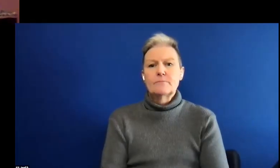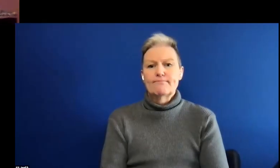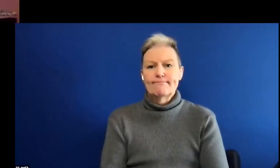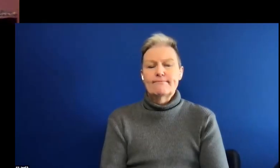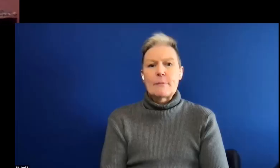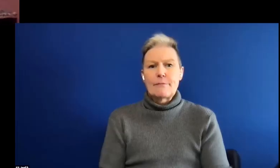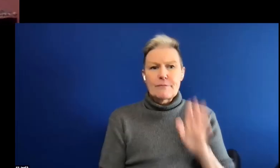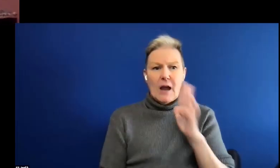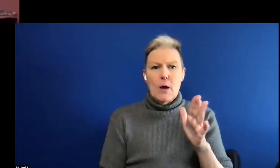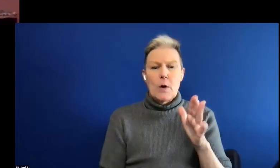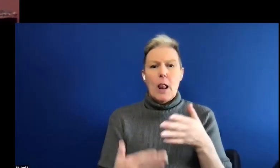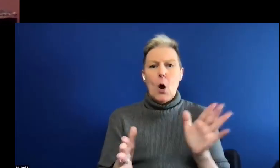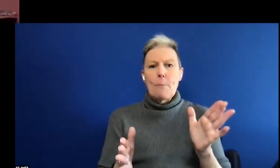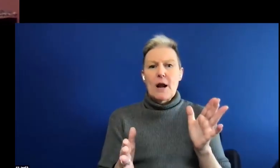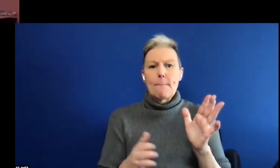going to